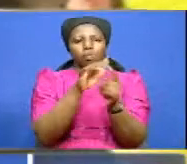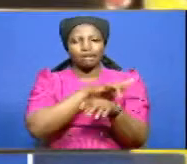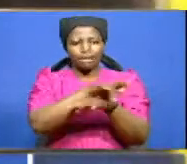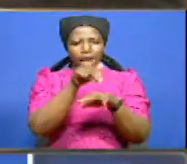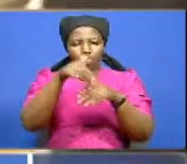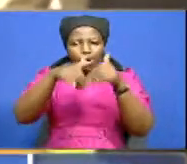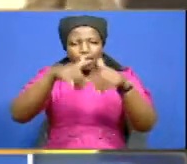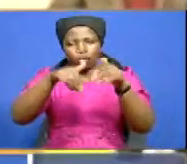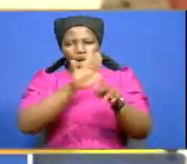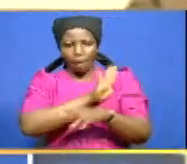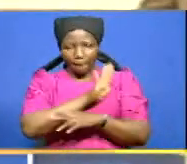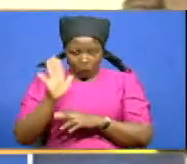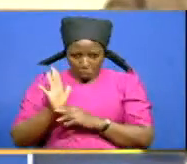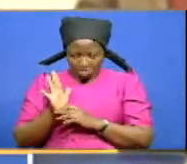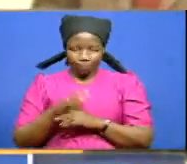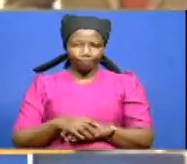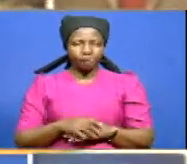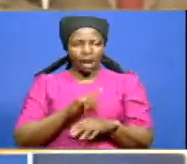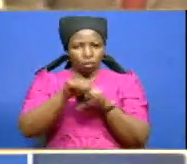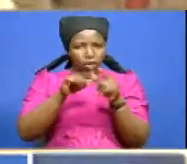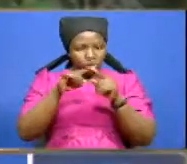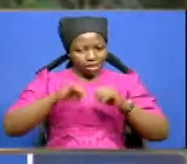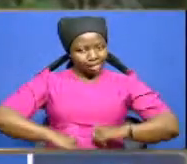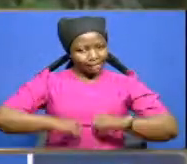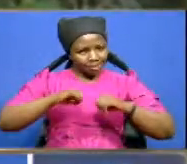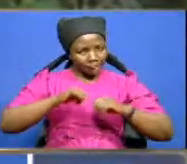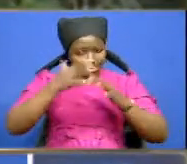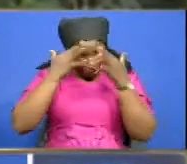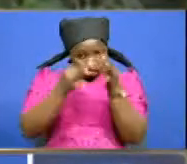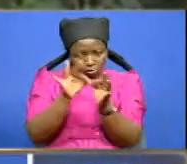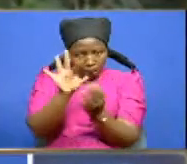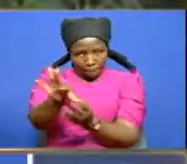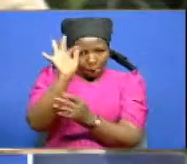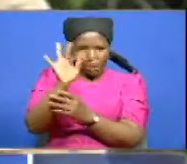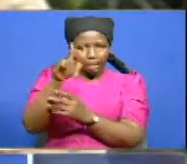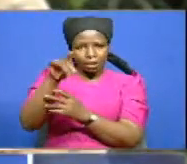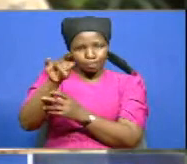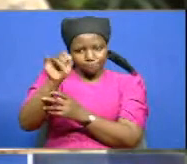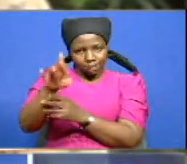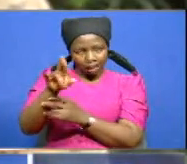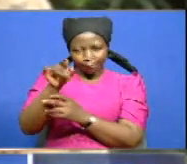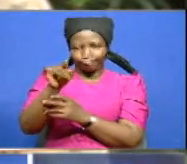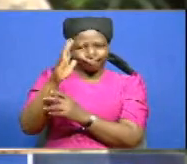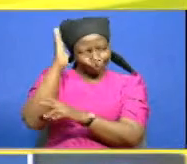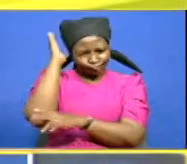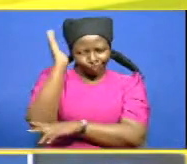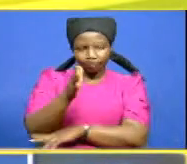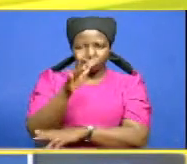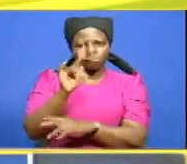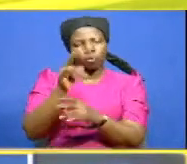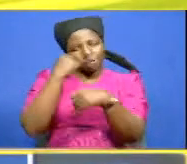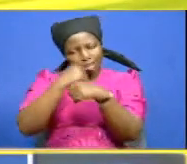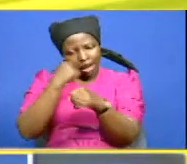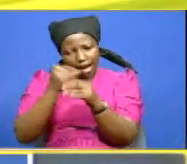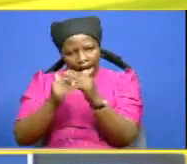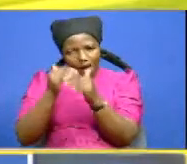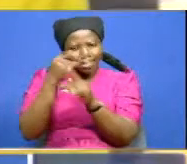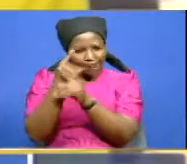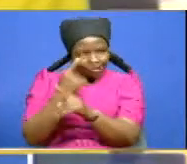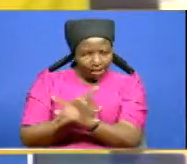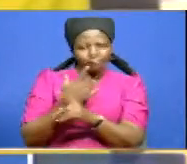Party Chairman Kelvin Lunani, the decision to hand Nabulindo a direct ticket was reached after various considerations were made